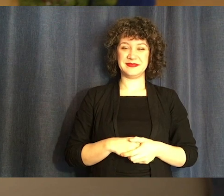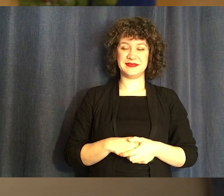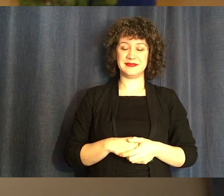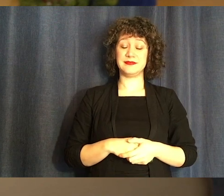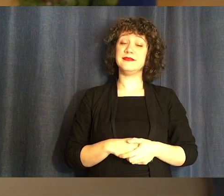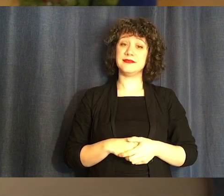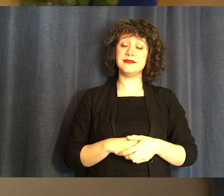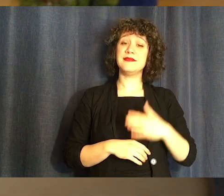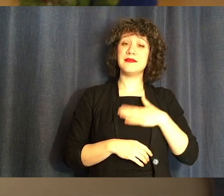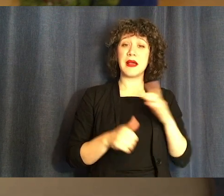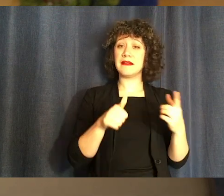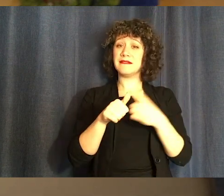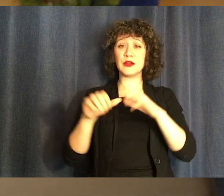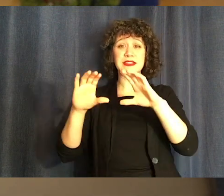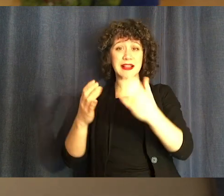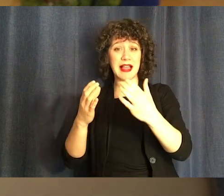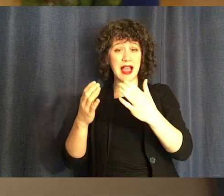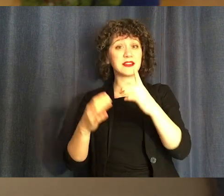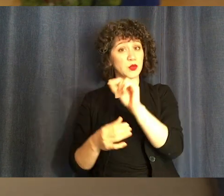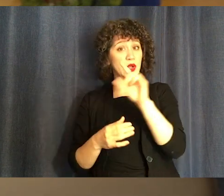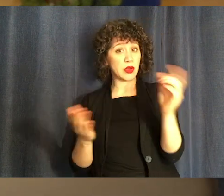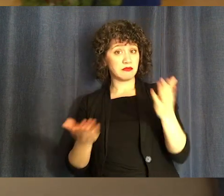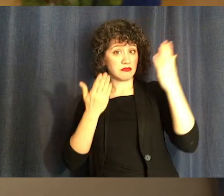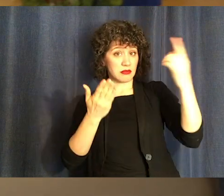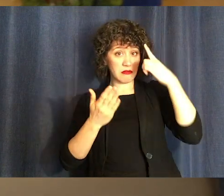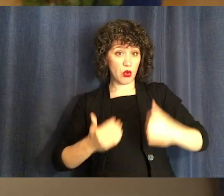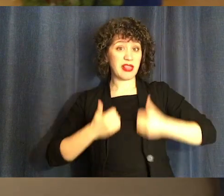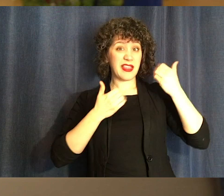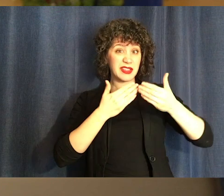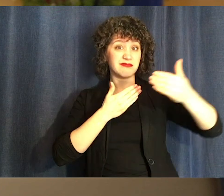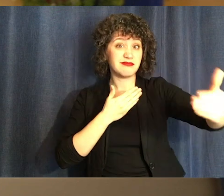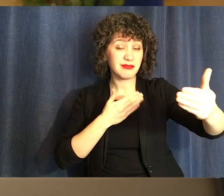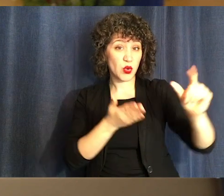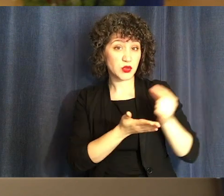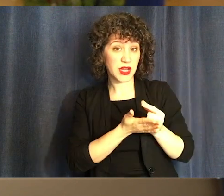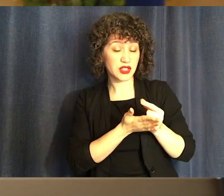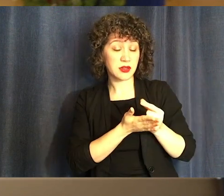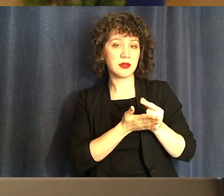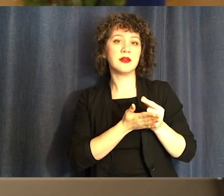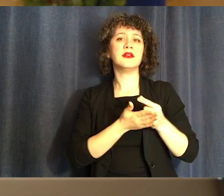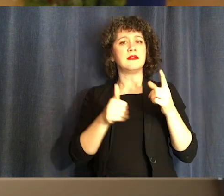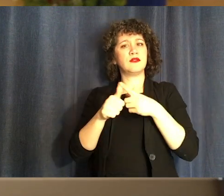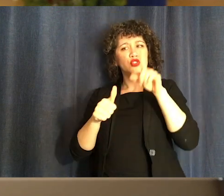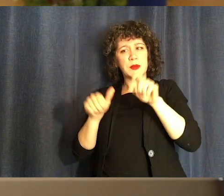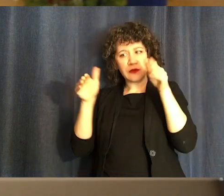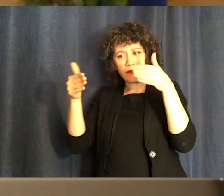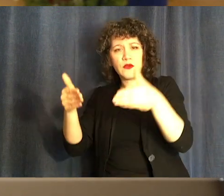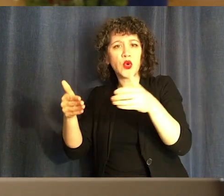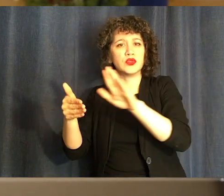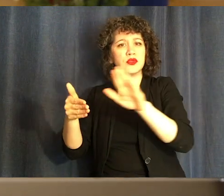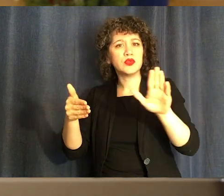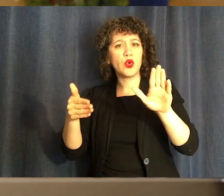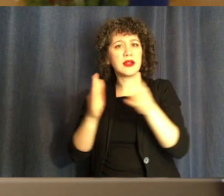My first class of 2020 recommendation for living beyond graduation is to immediately focus your interests and talents on future